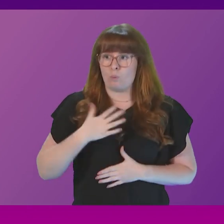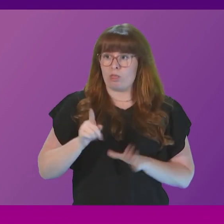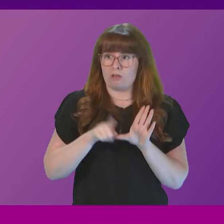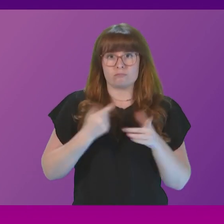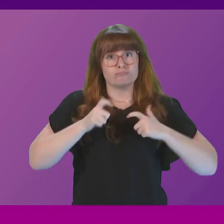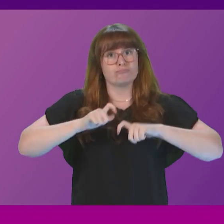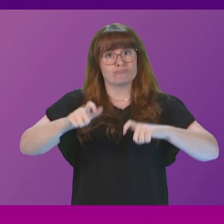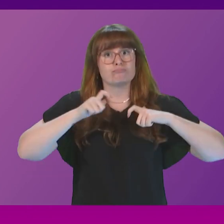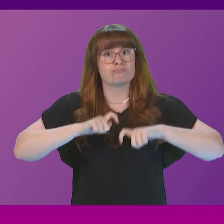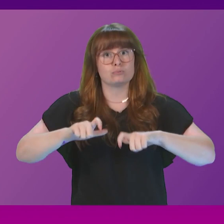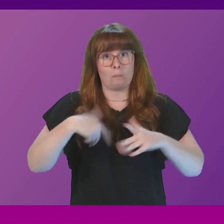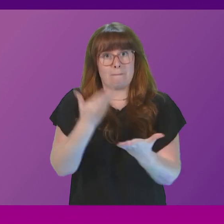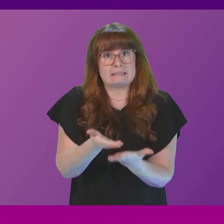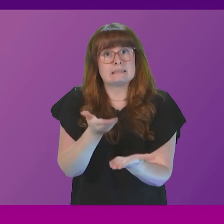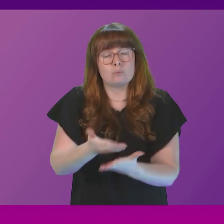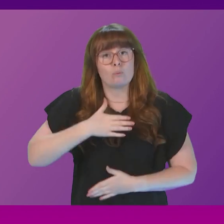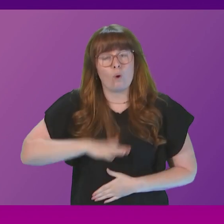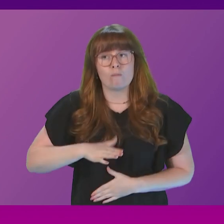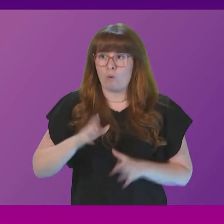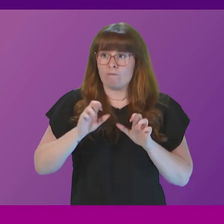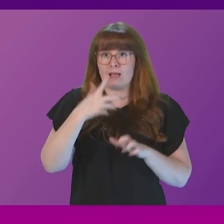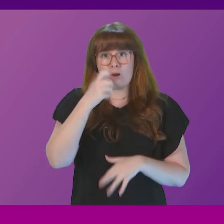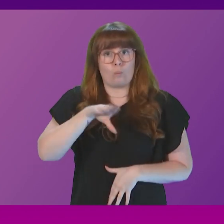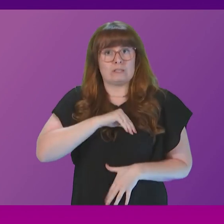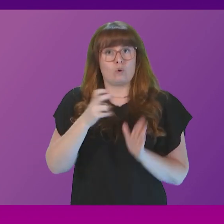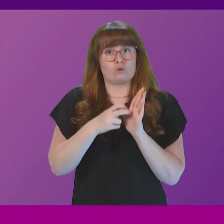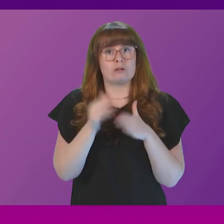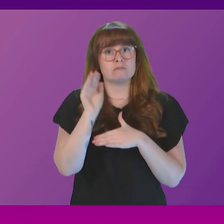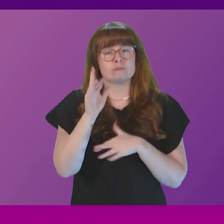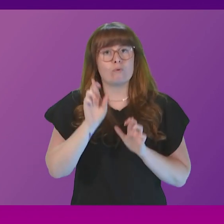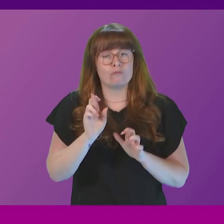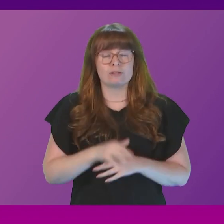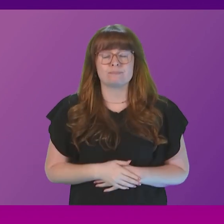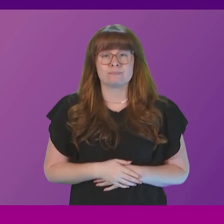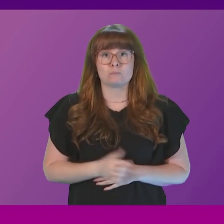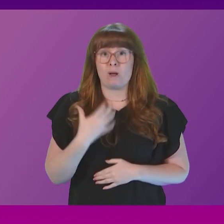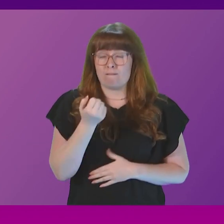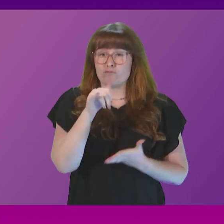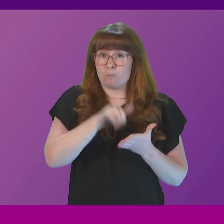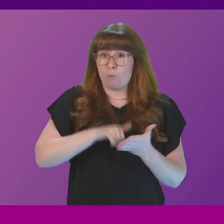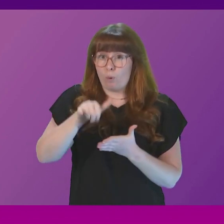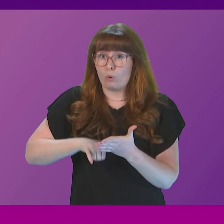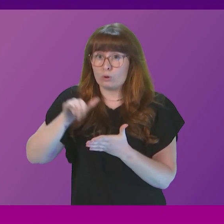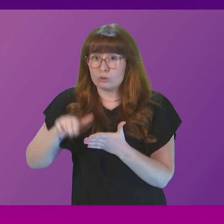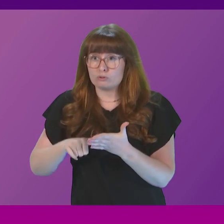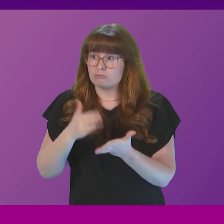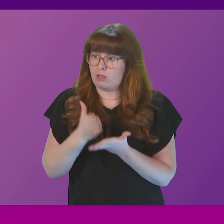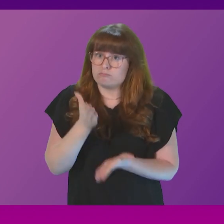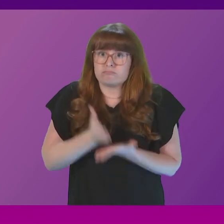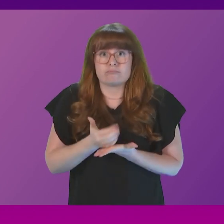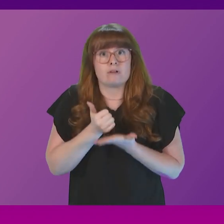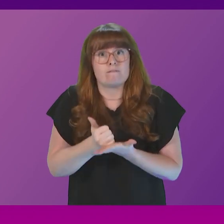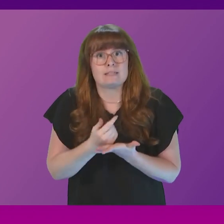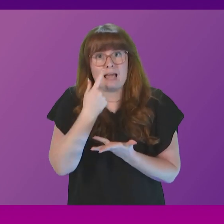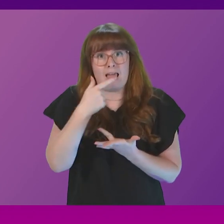to continue to not just bid, but hopefully win contracts in the future. So there are some reports where the very firm advice is that if